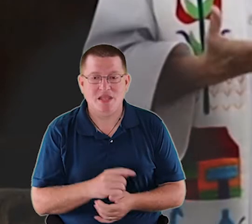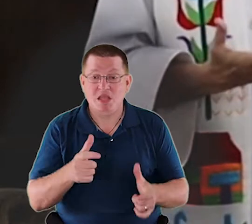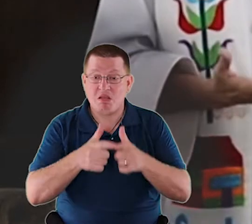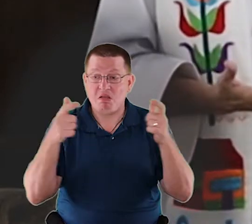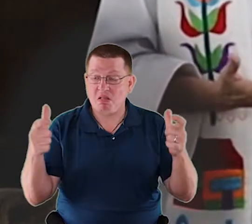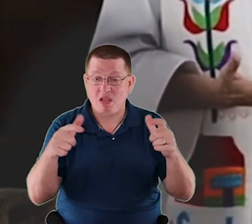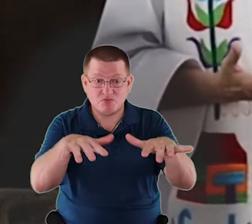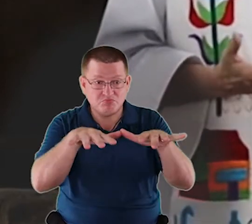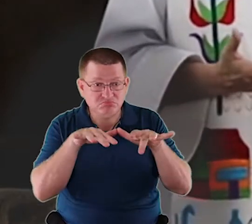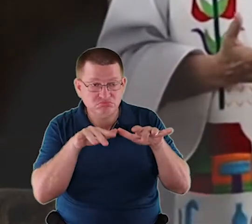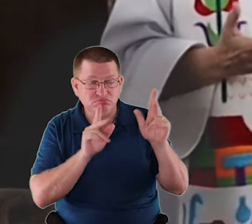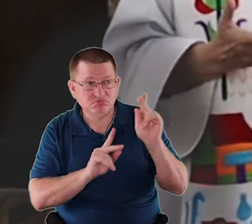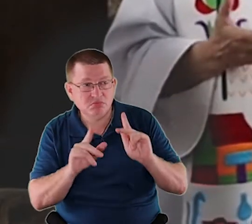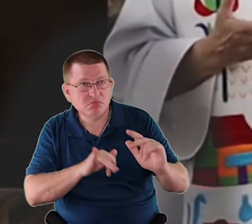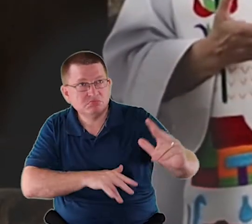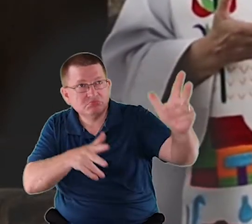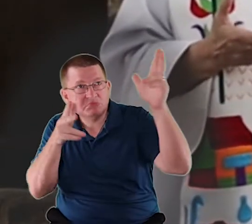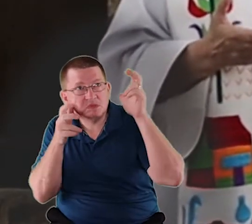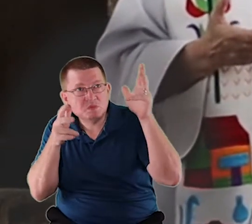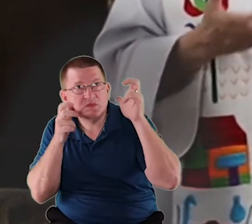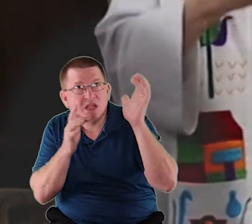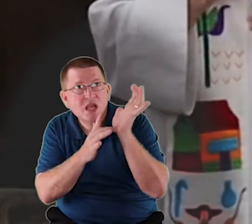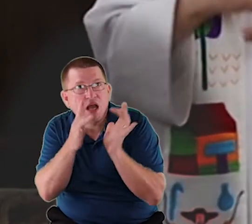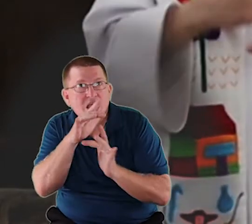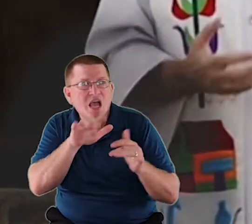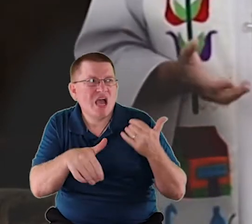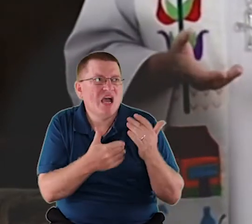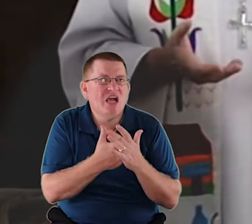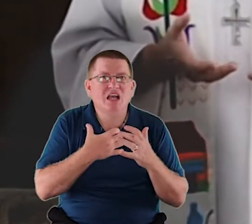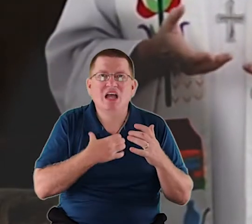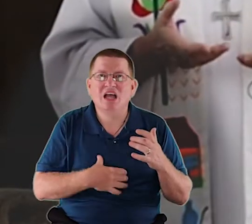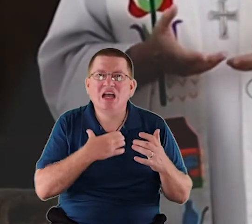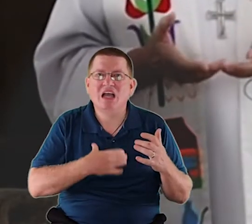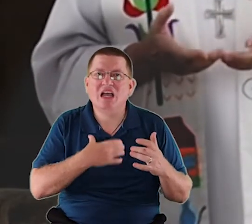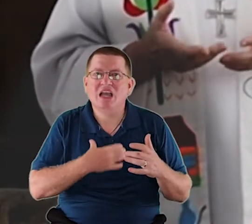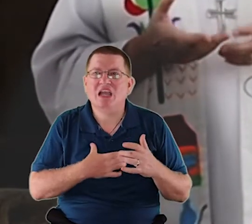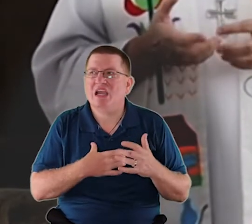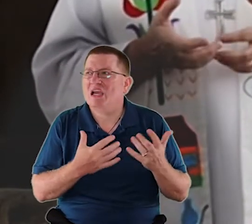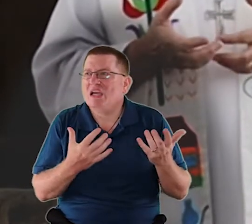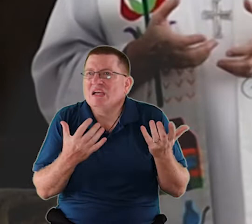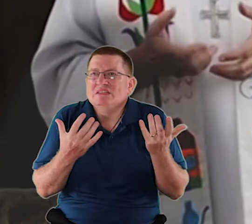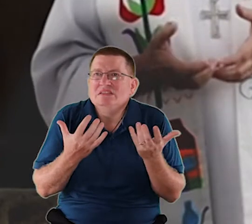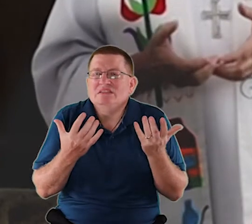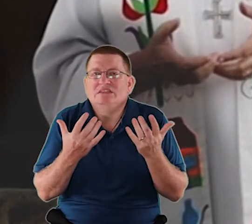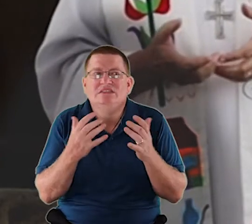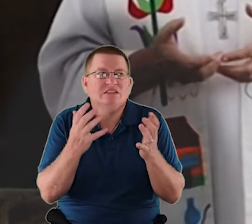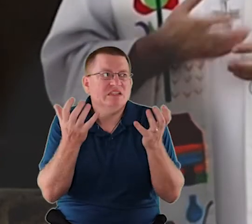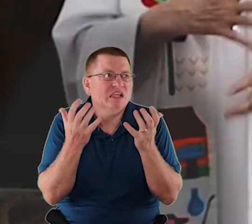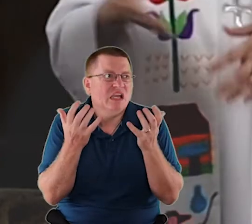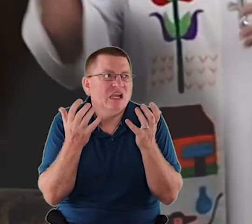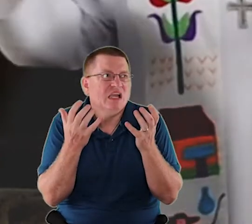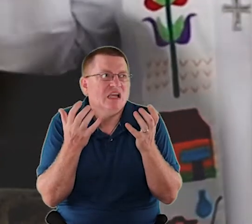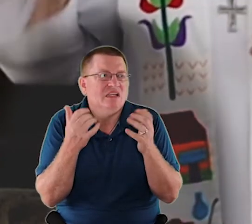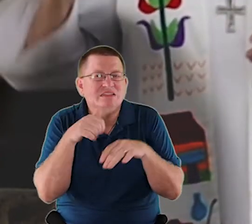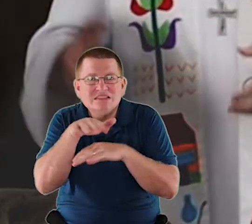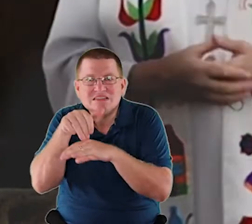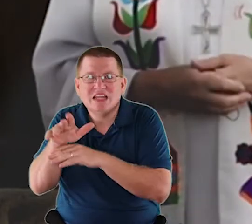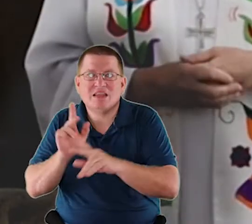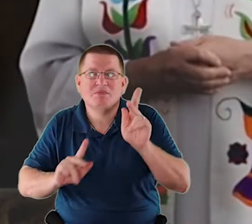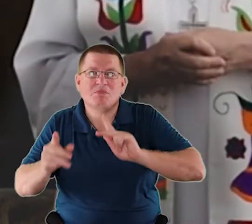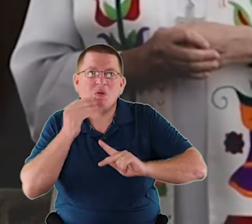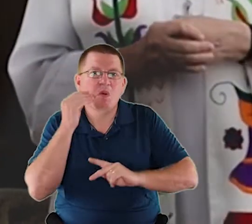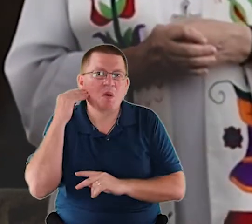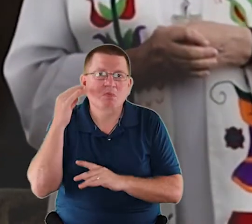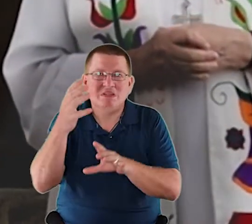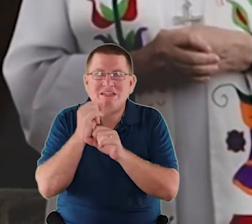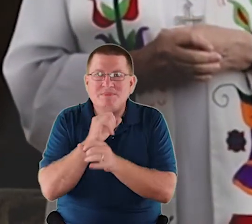A large crowd of people are gathered listening to Jesus. Everyone is getting hungry, including the disciples. They want to send the crowd home